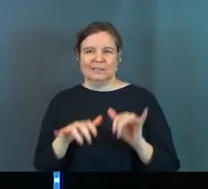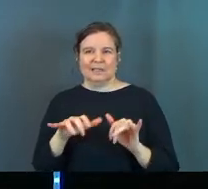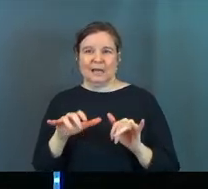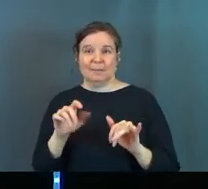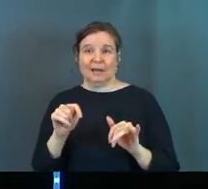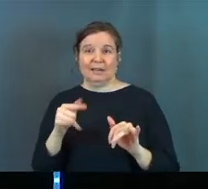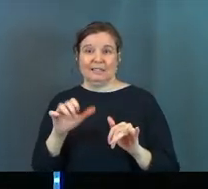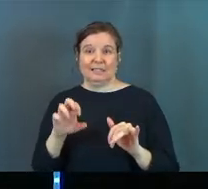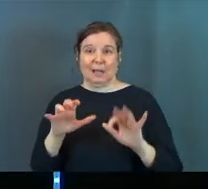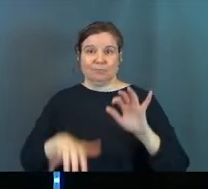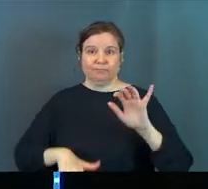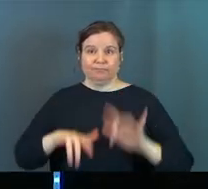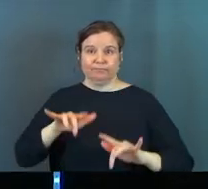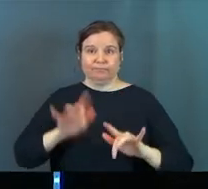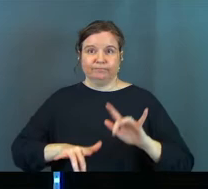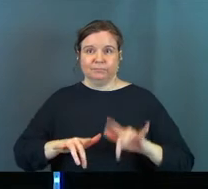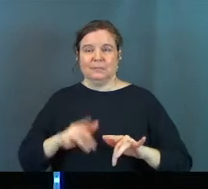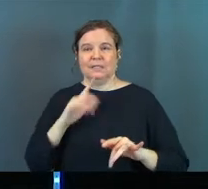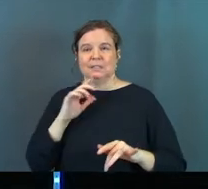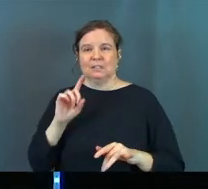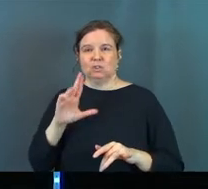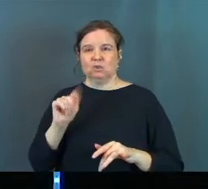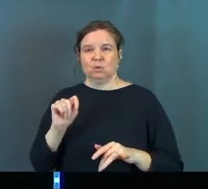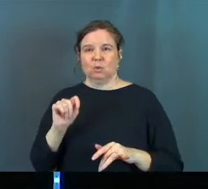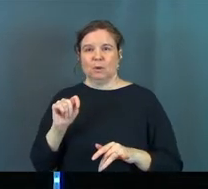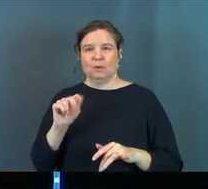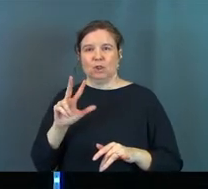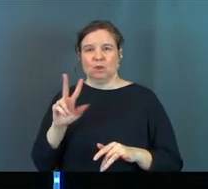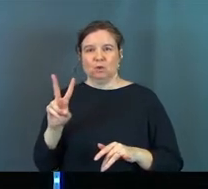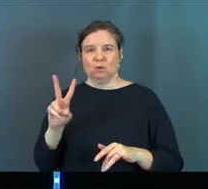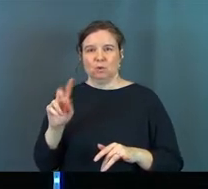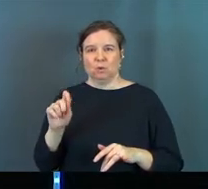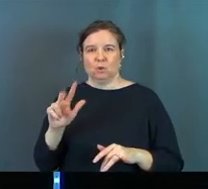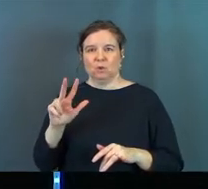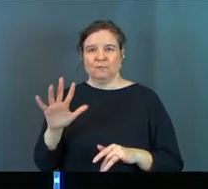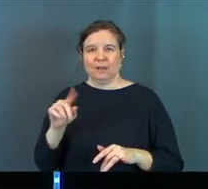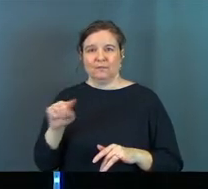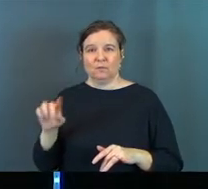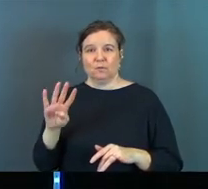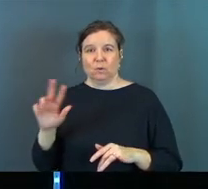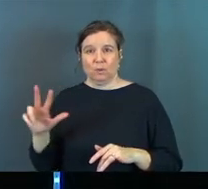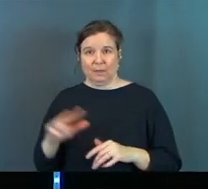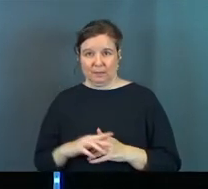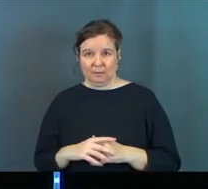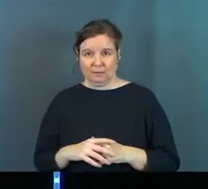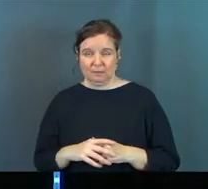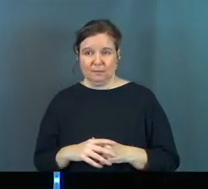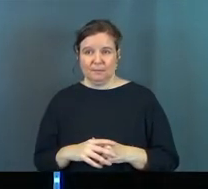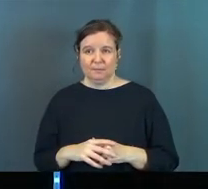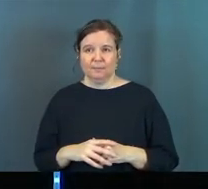typewriter, actually. It says Deuteronomy 32, 35 through 43.